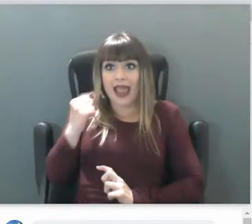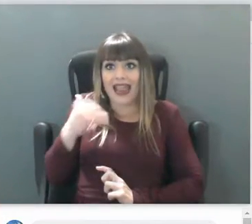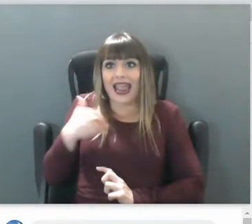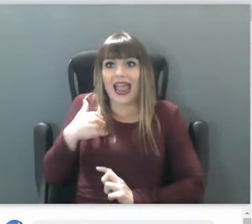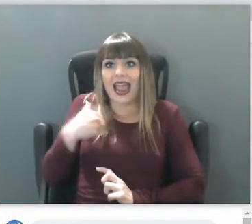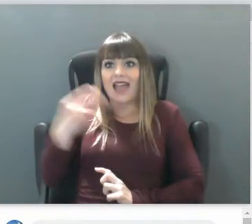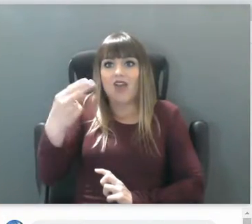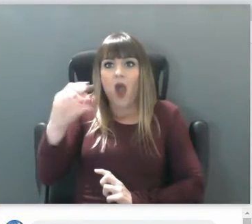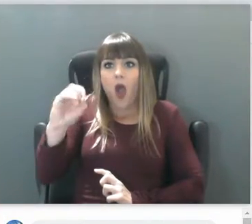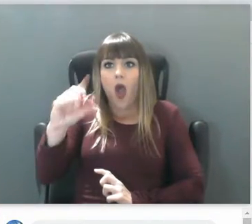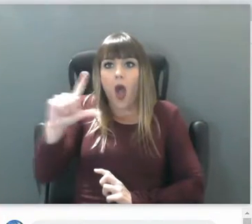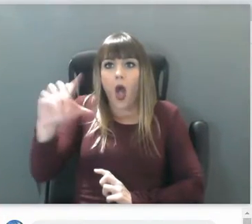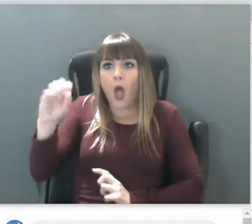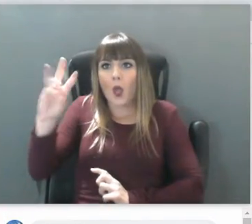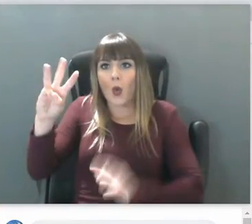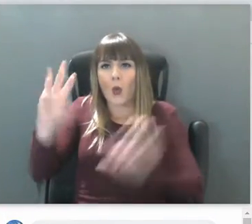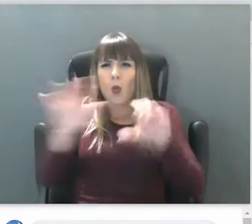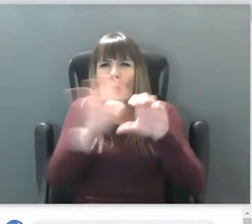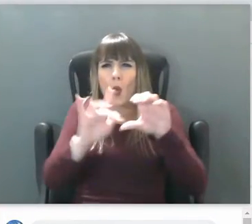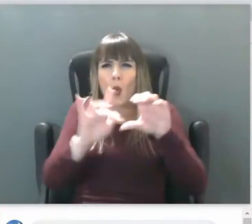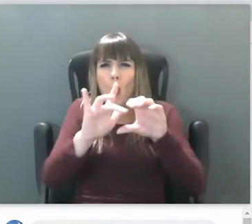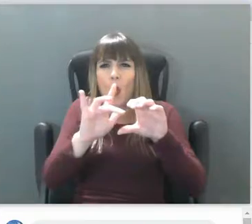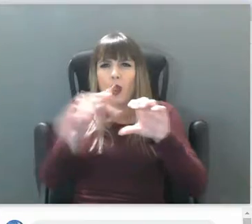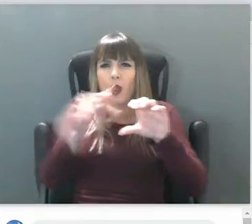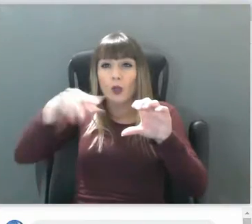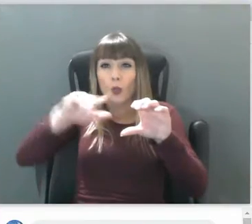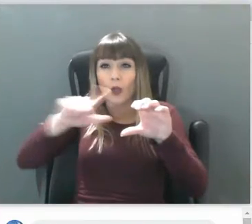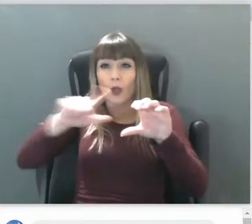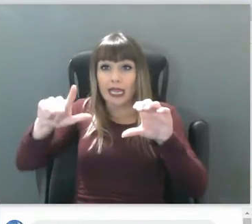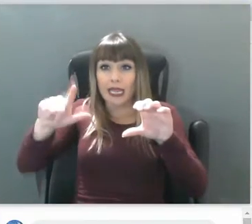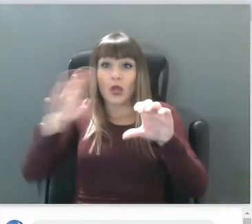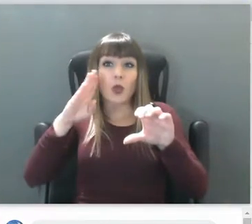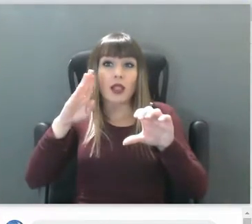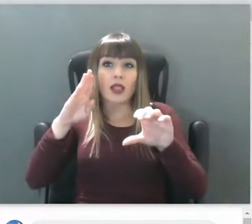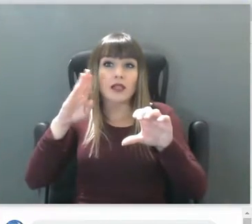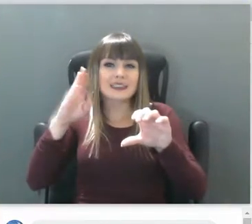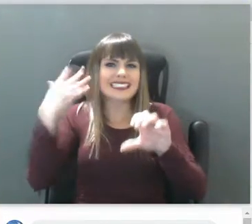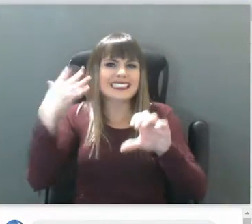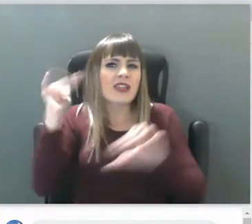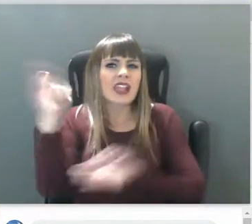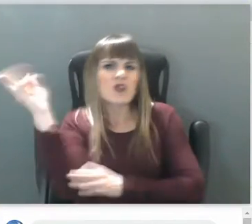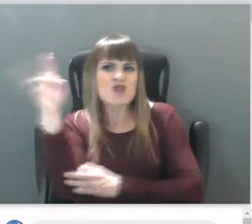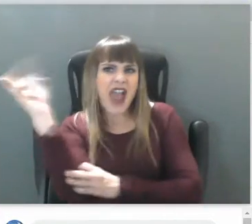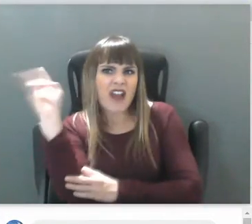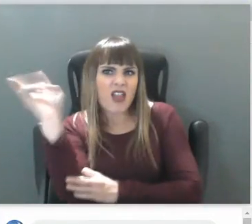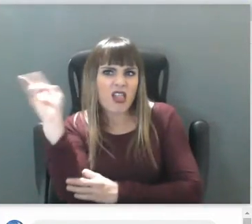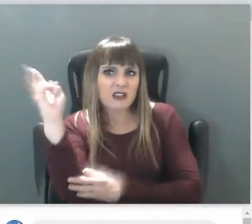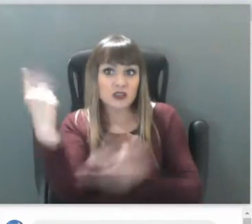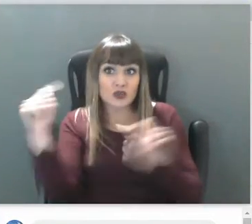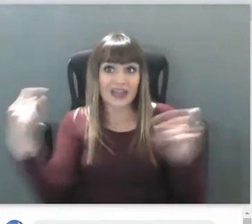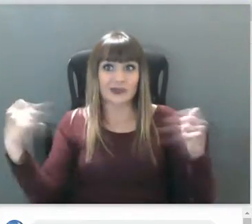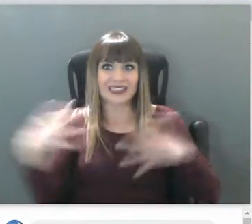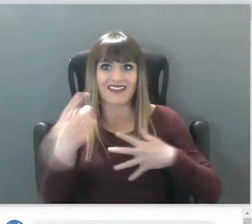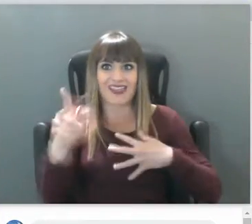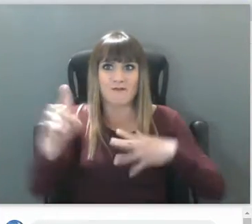And it kind of sounds like maybe a snake rattle, something like that, to try and scare the predator away as well. How long do their quills